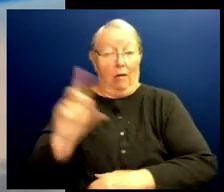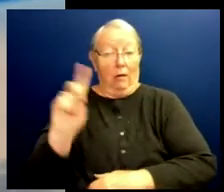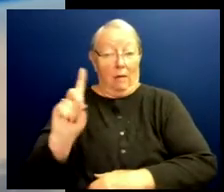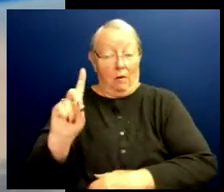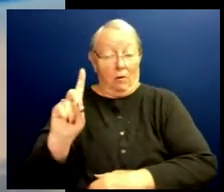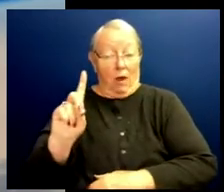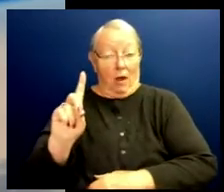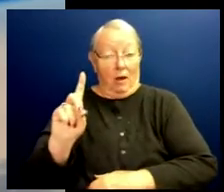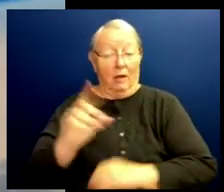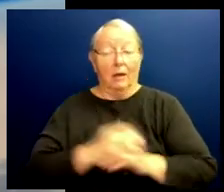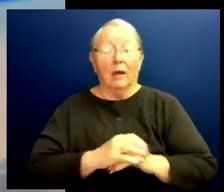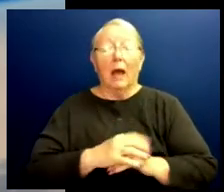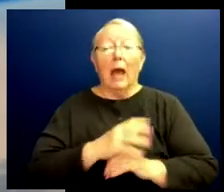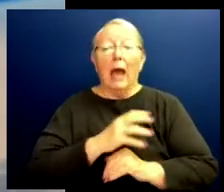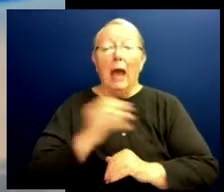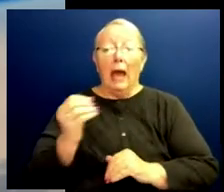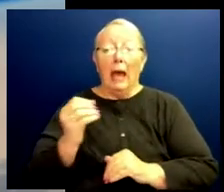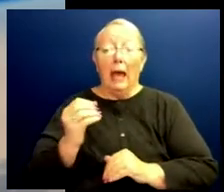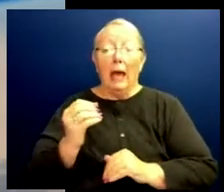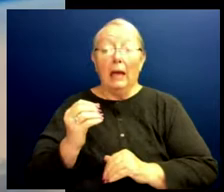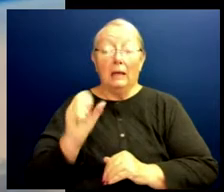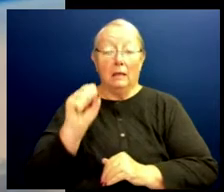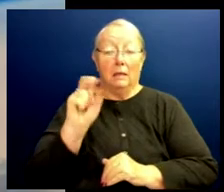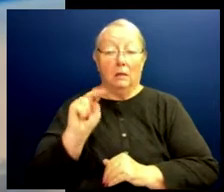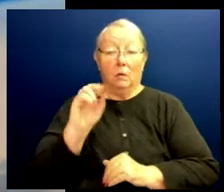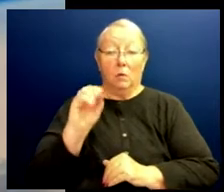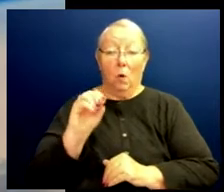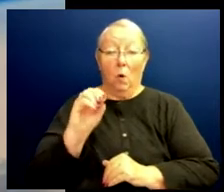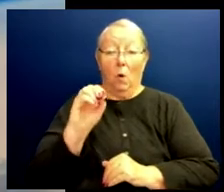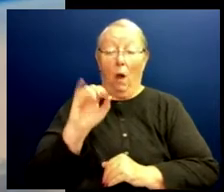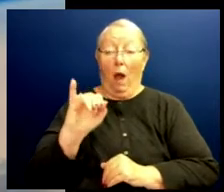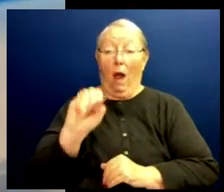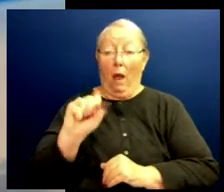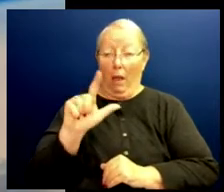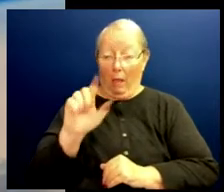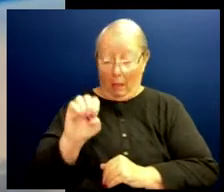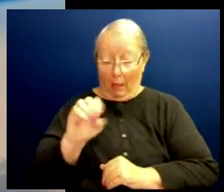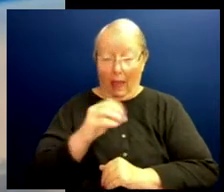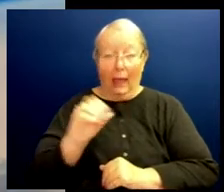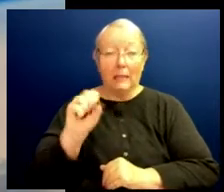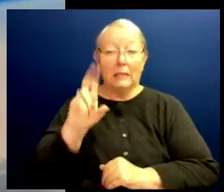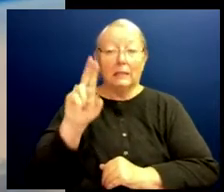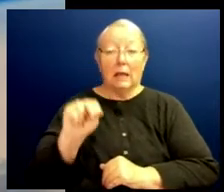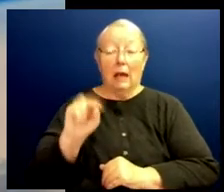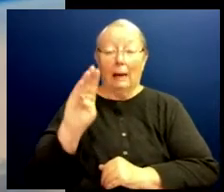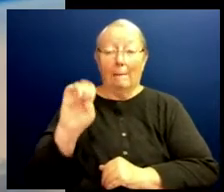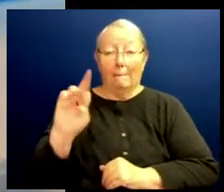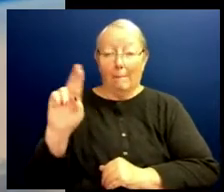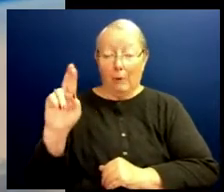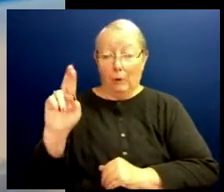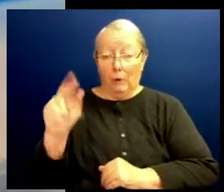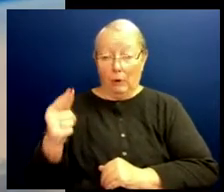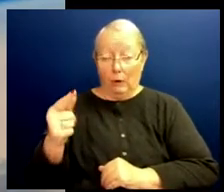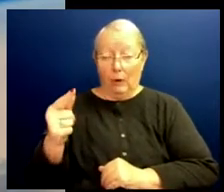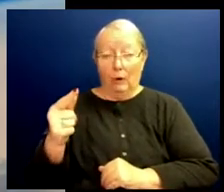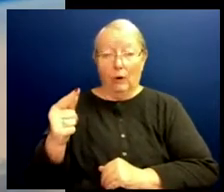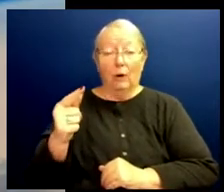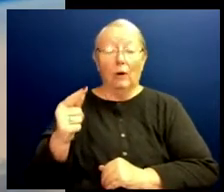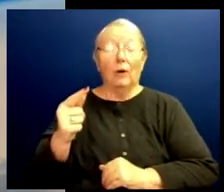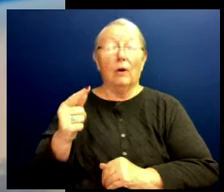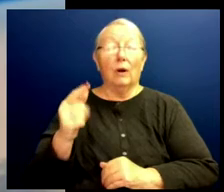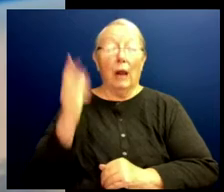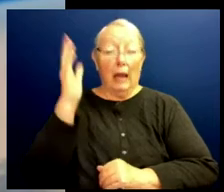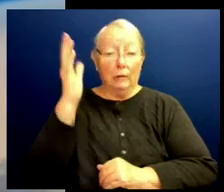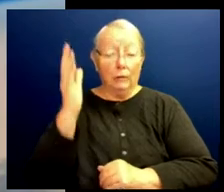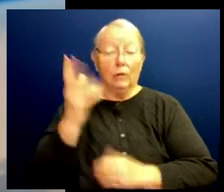libraries and the Sundberg lectures are all about. And so I salute you for your commitment to